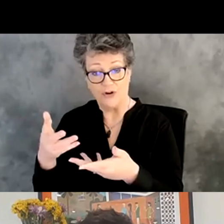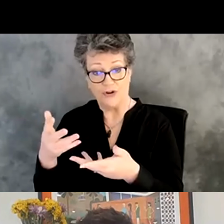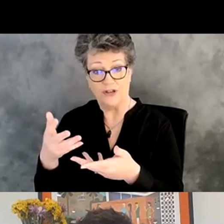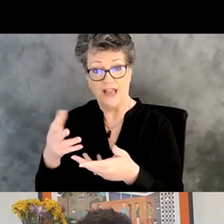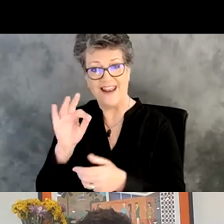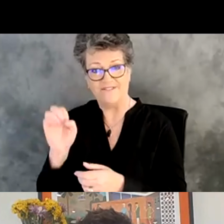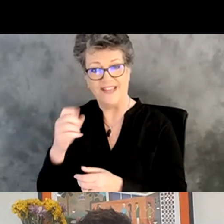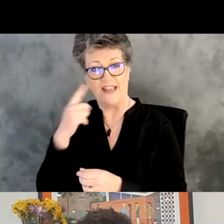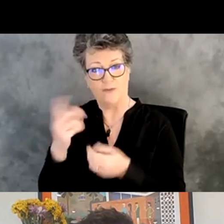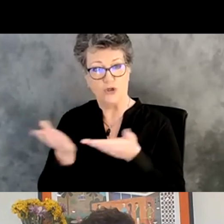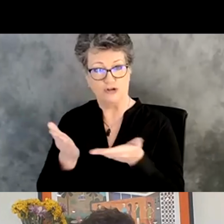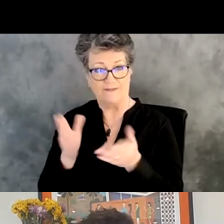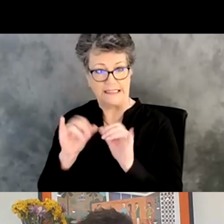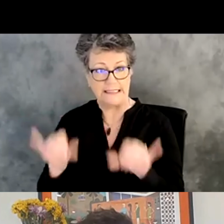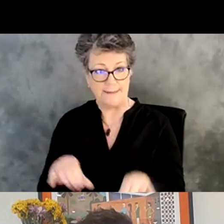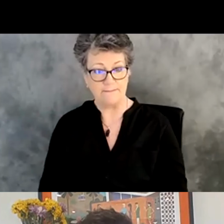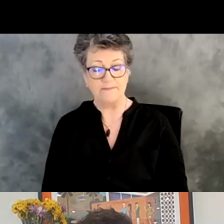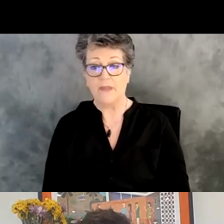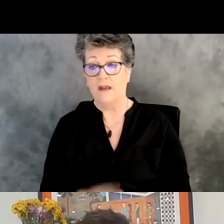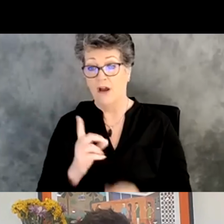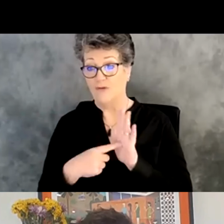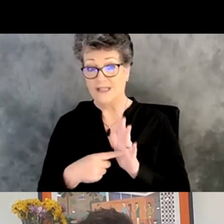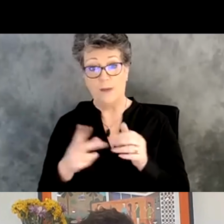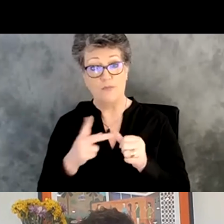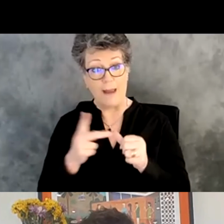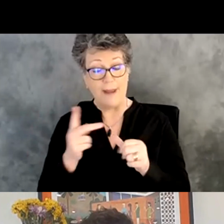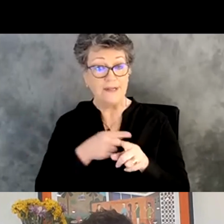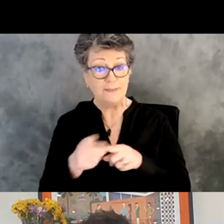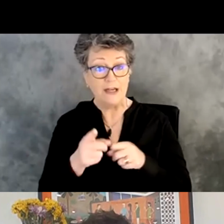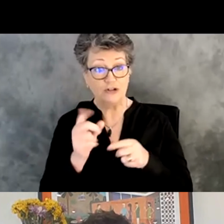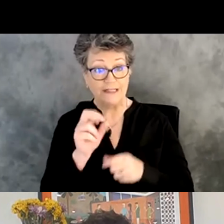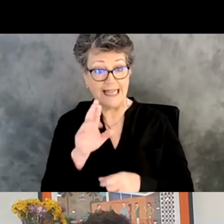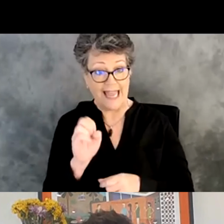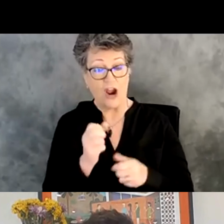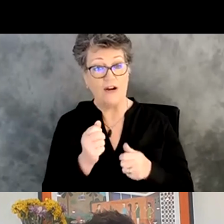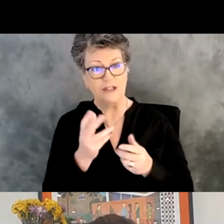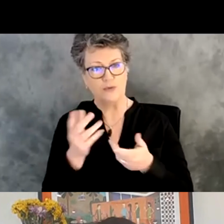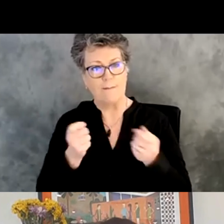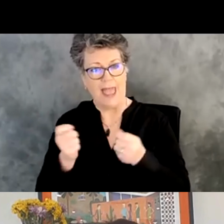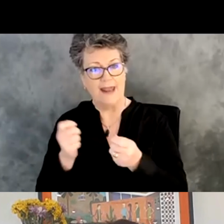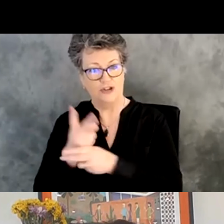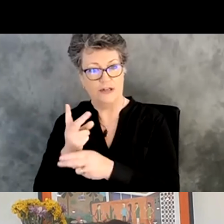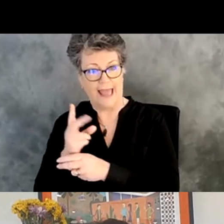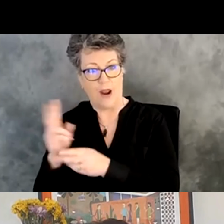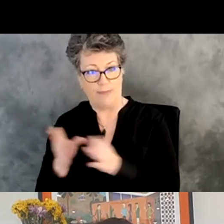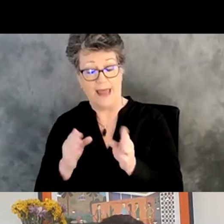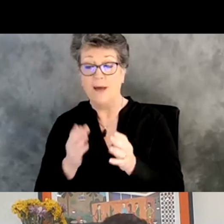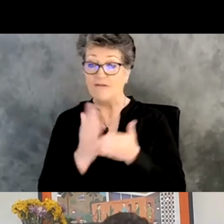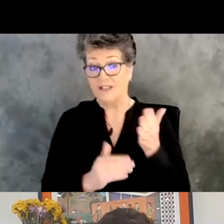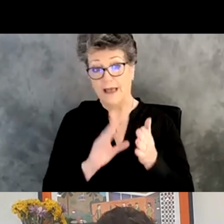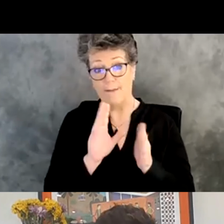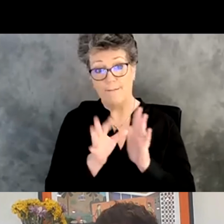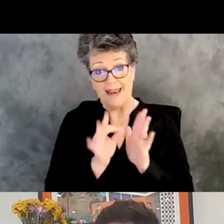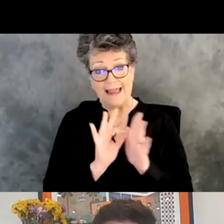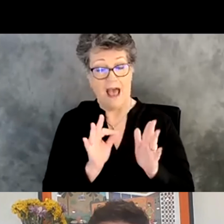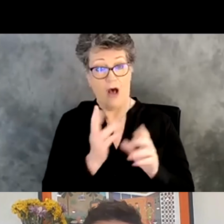fee-for-service system. For example, primary and specialty care are delivered through your managed care plan. But for some Medi-Cal